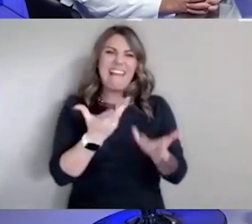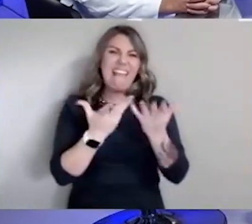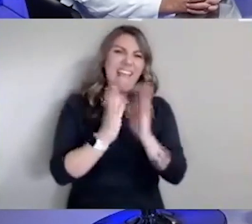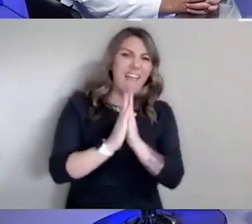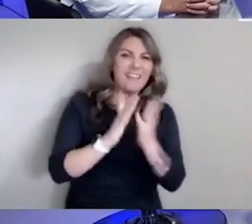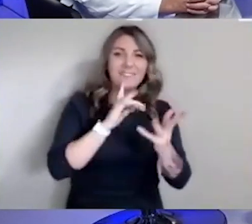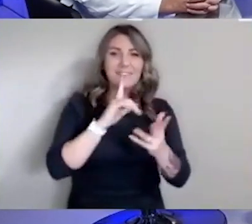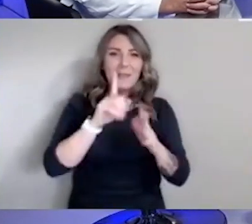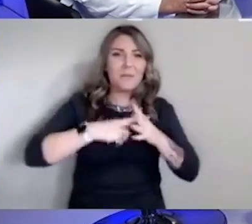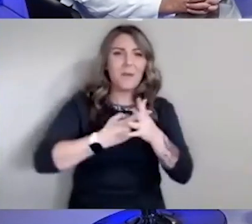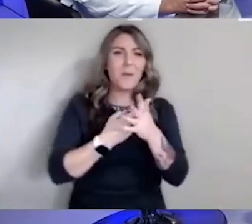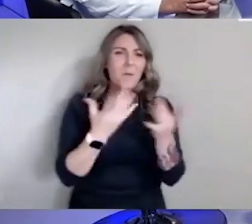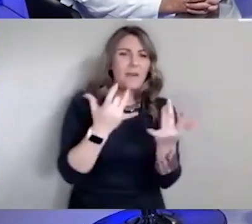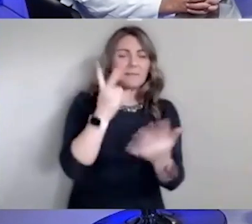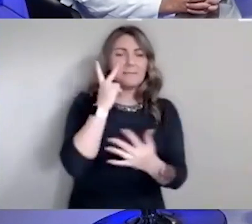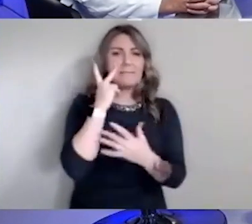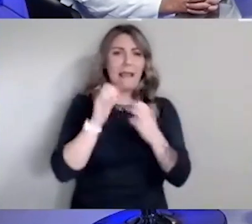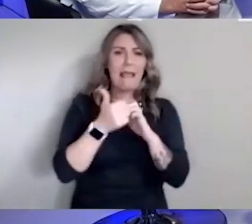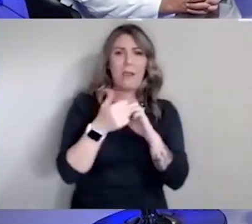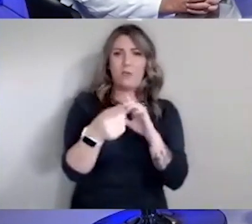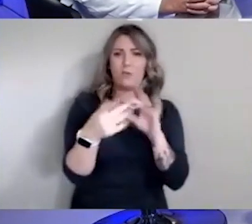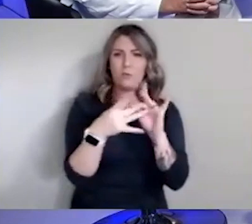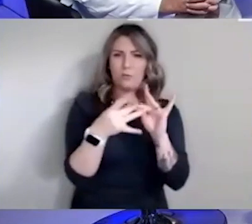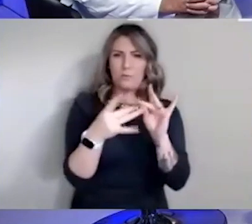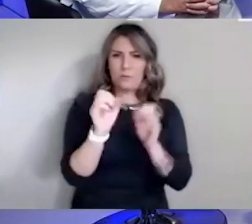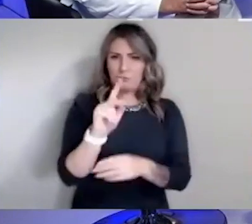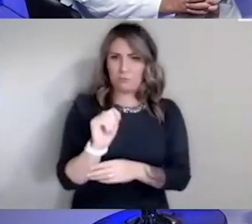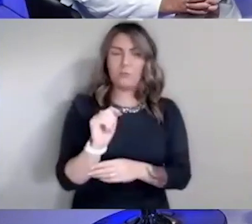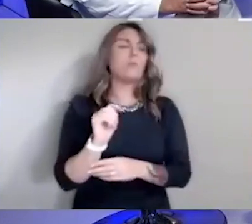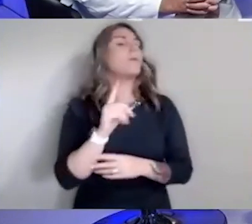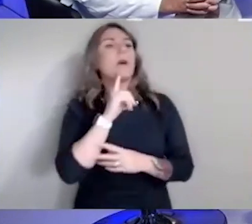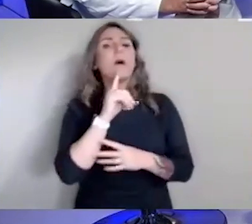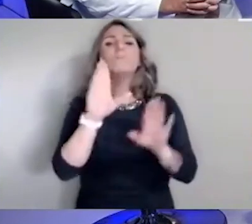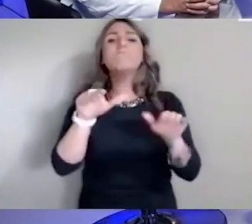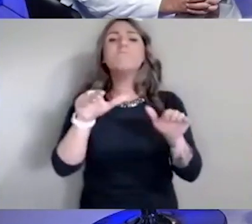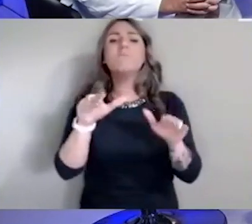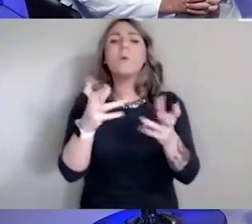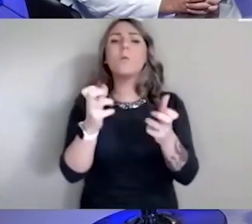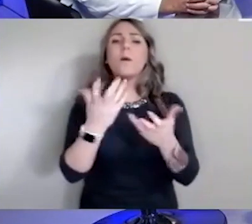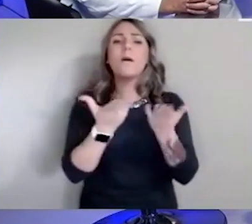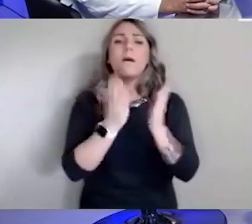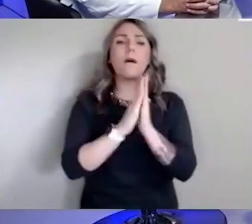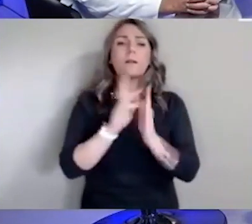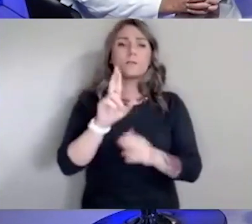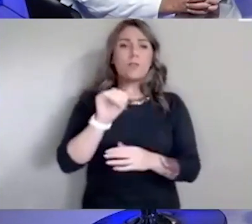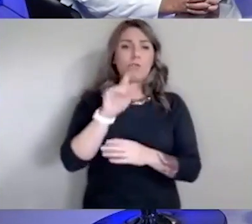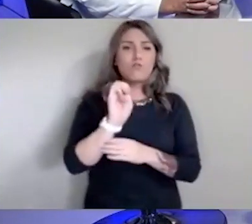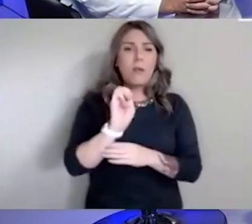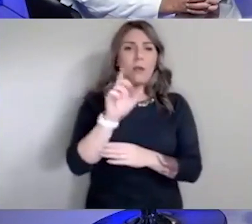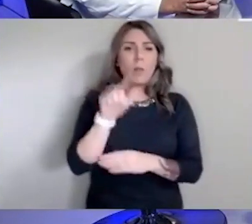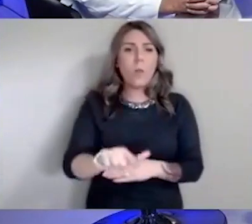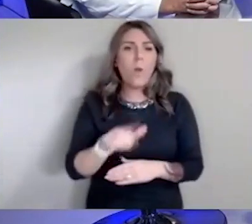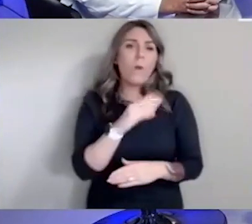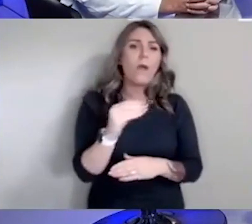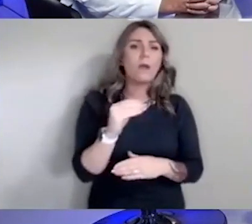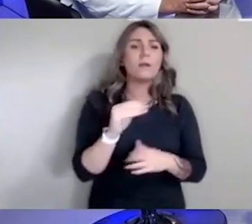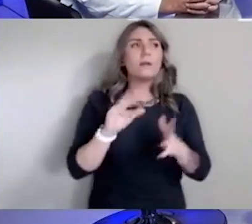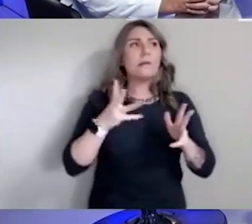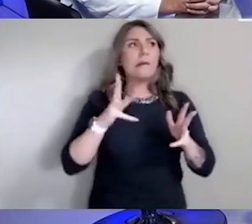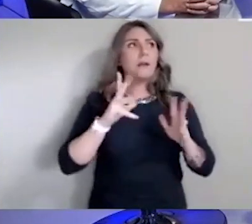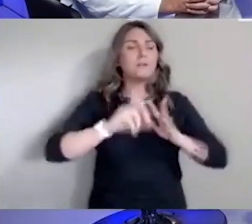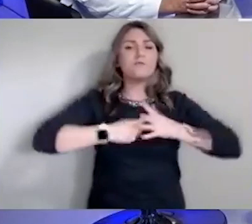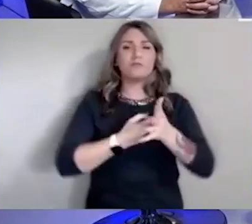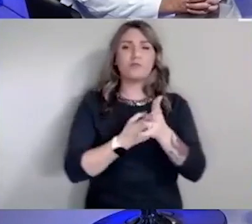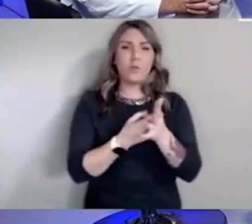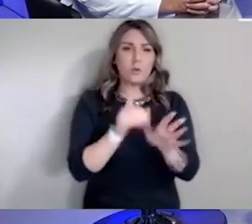guys brought it up. Mr. Mayor, I want to ask about with those rates being what they are and kind of starting to